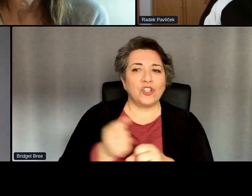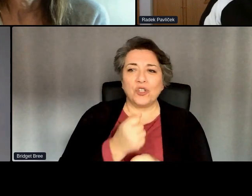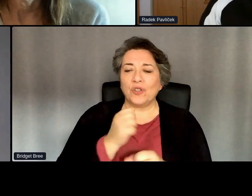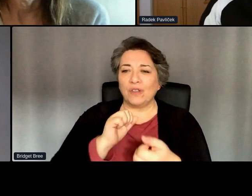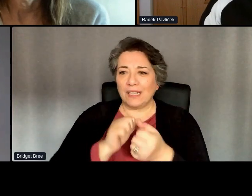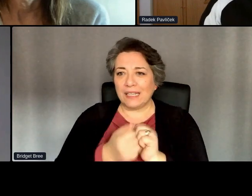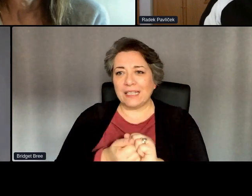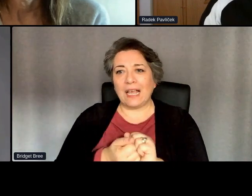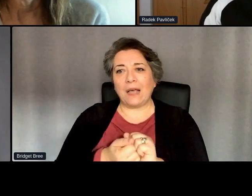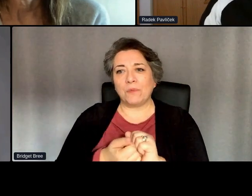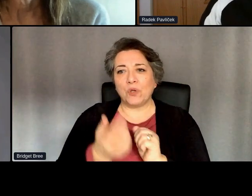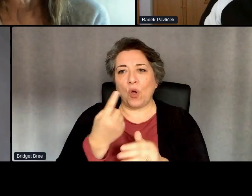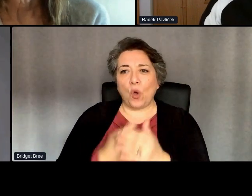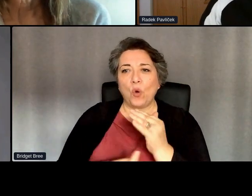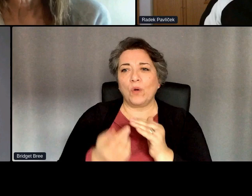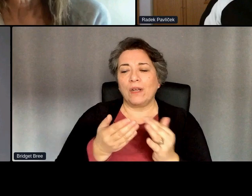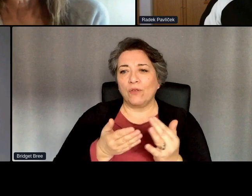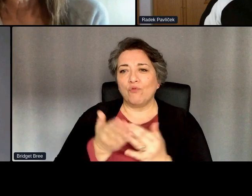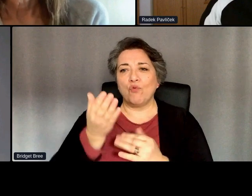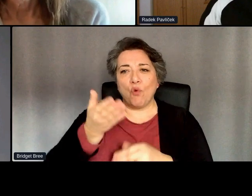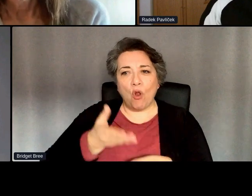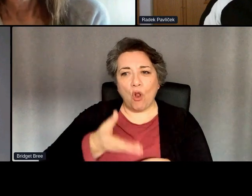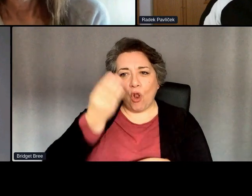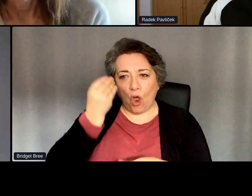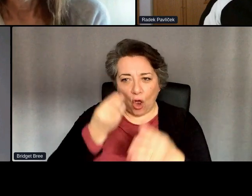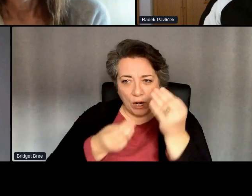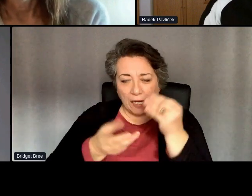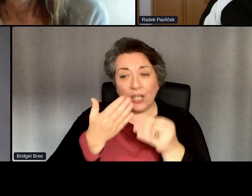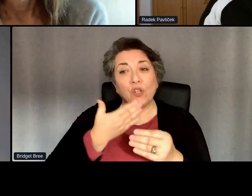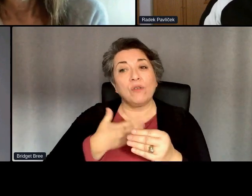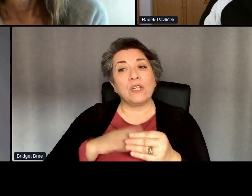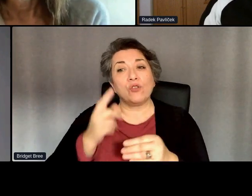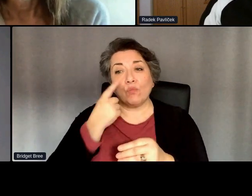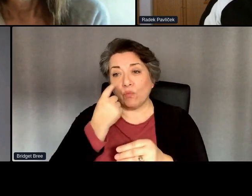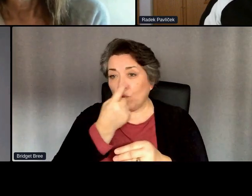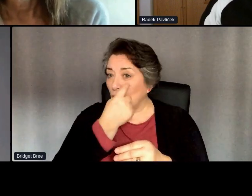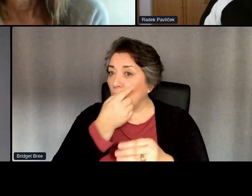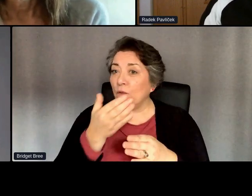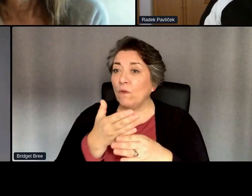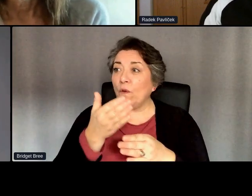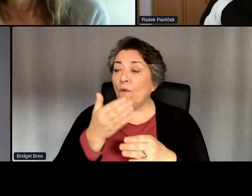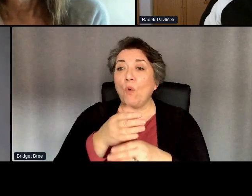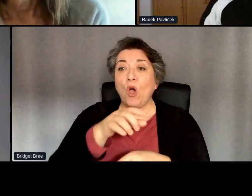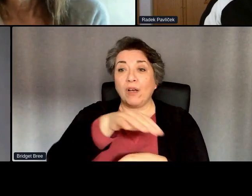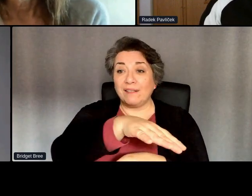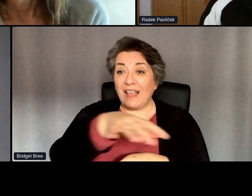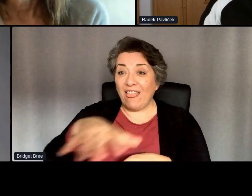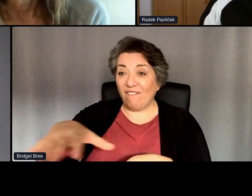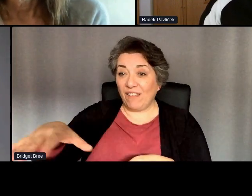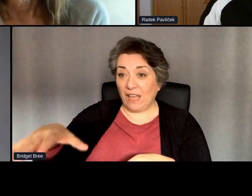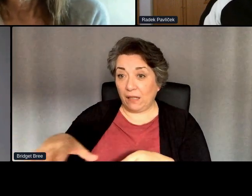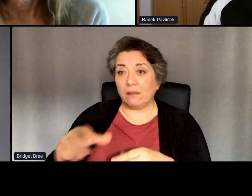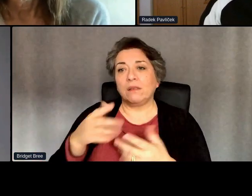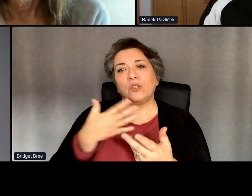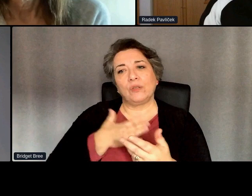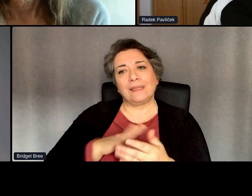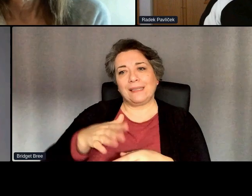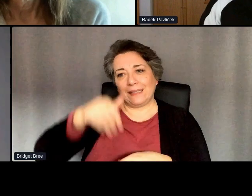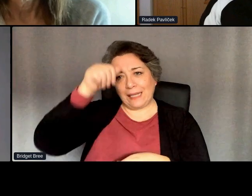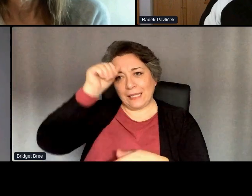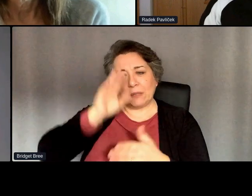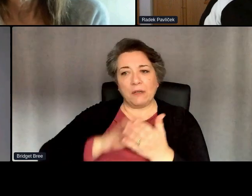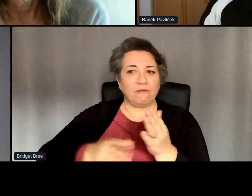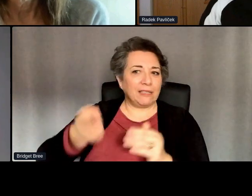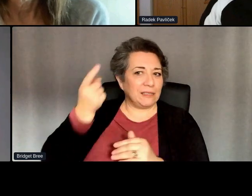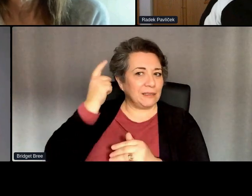have proof that you have worked in the field. So there is some experience already involved. And of course, you can prepare. I